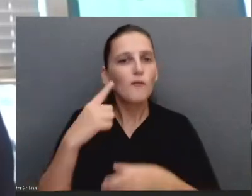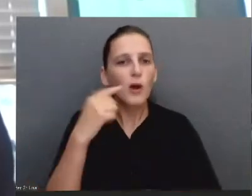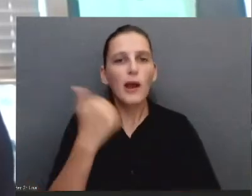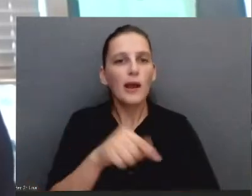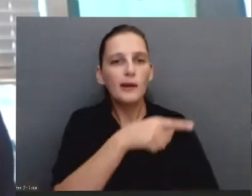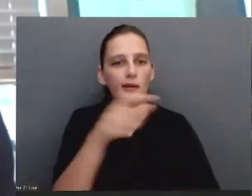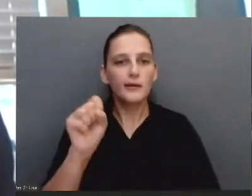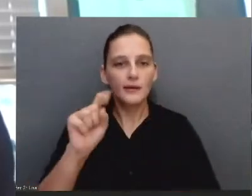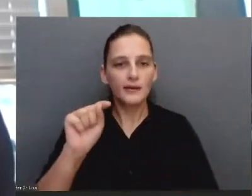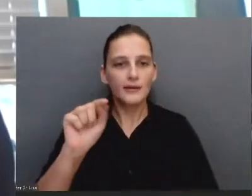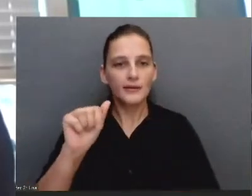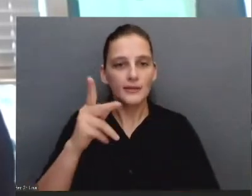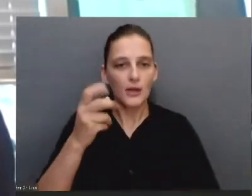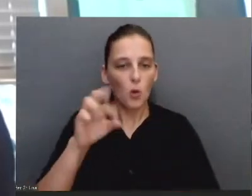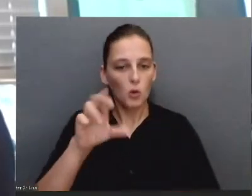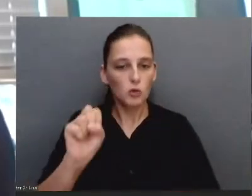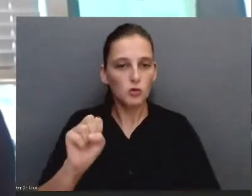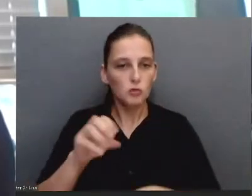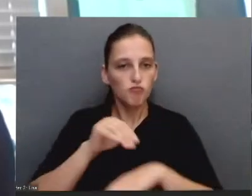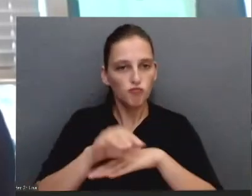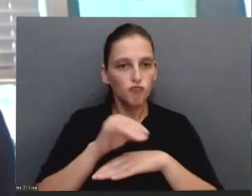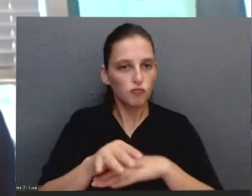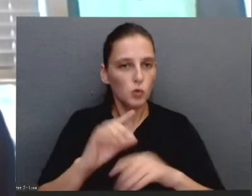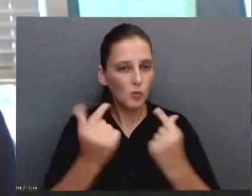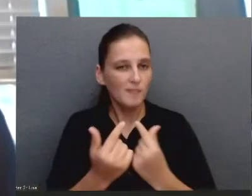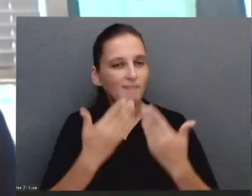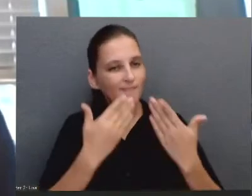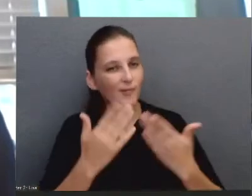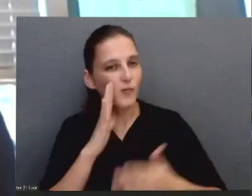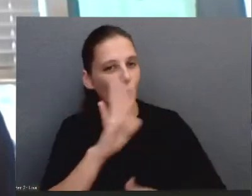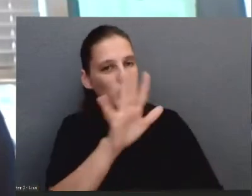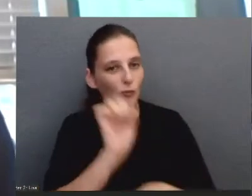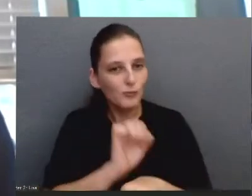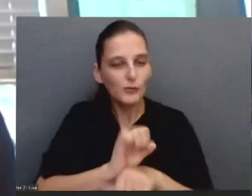thank you so much for all of your hard work and for the opportunity to speak today.